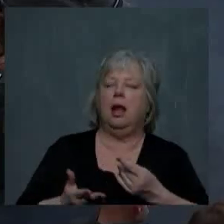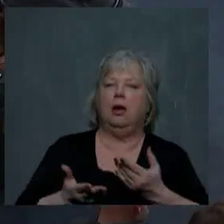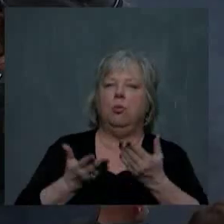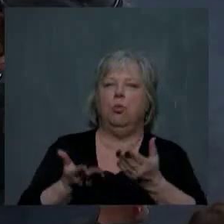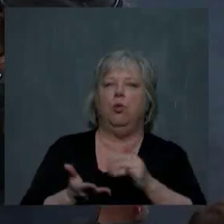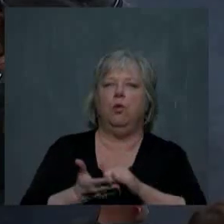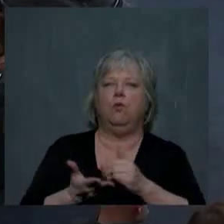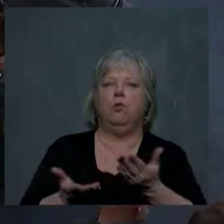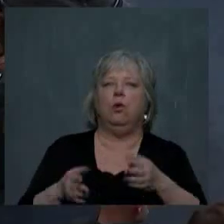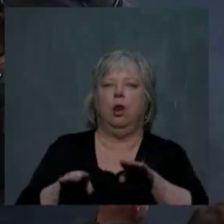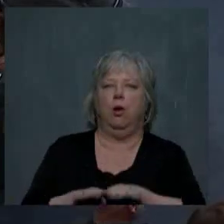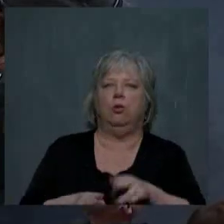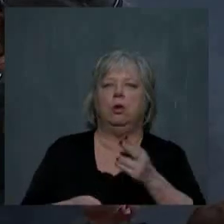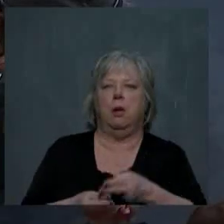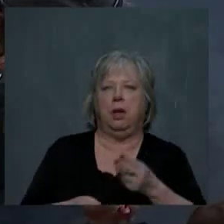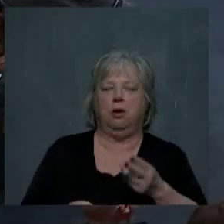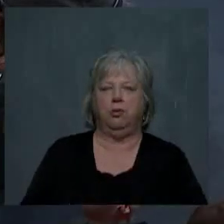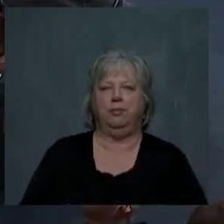be closed.